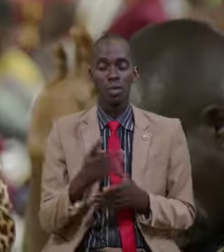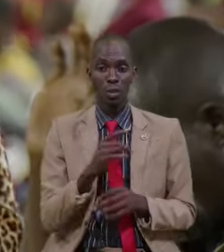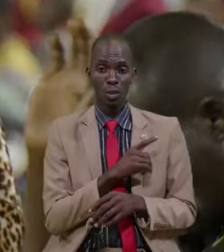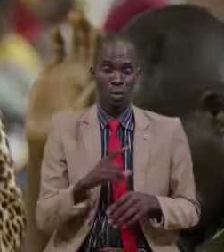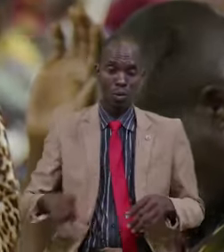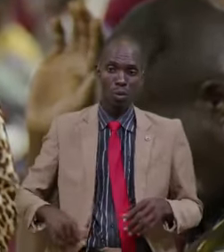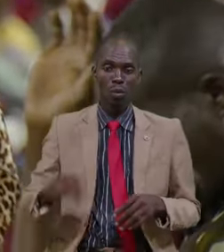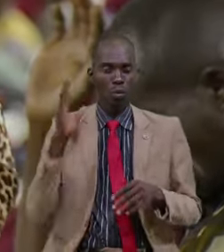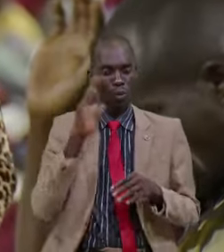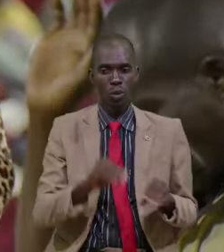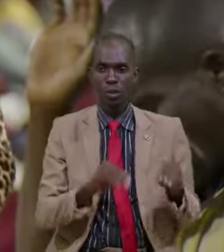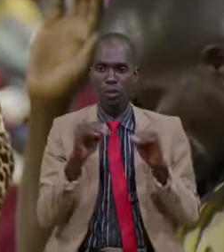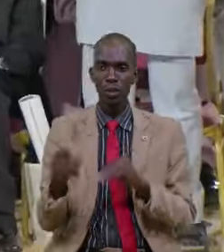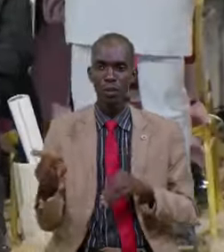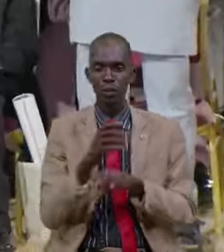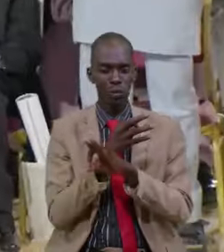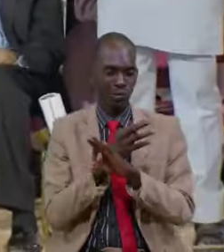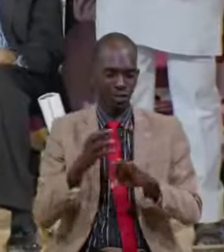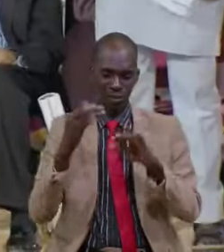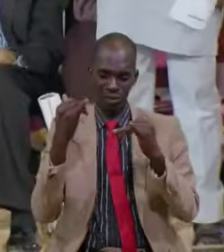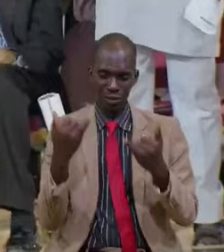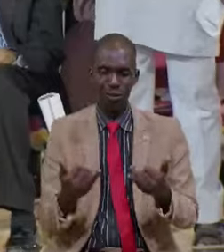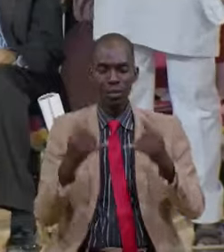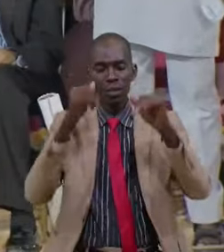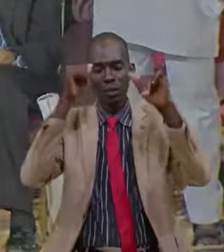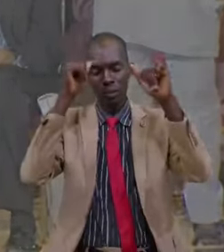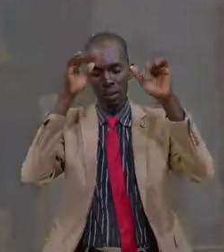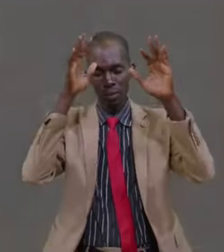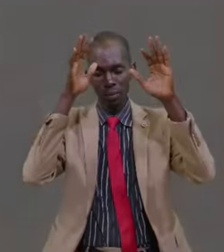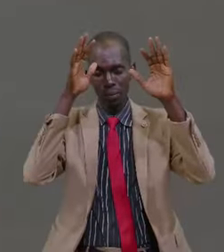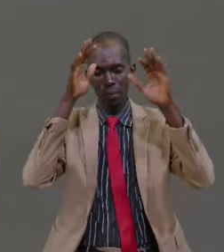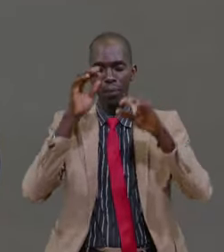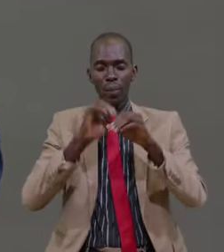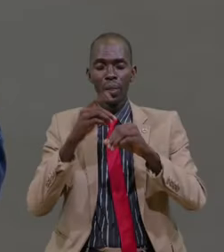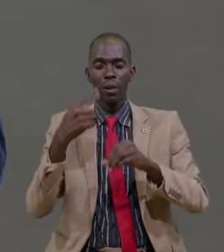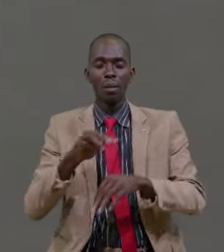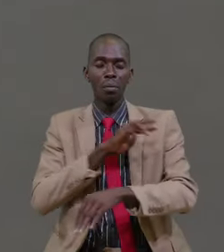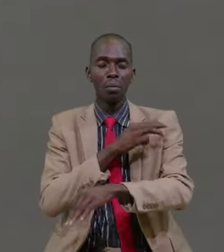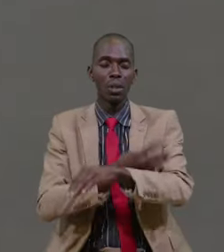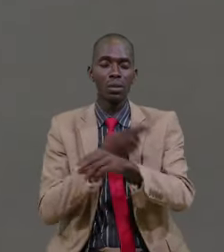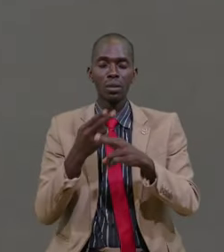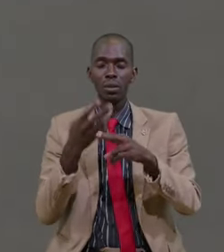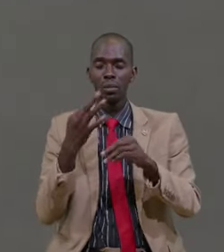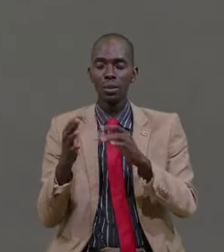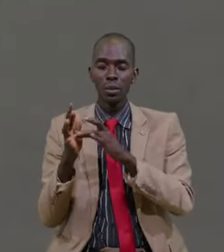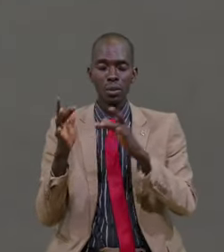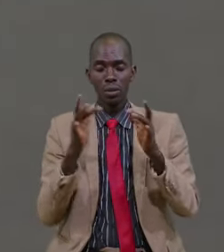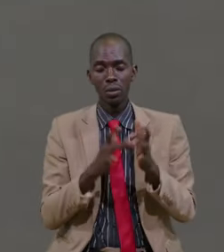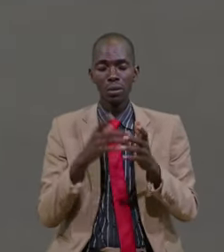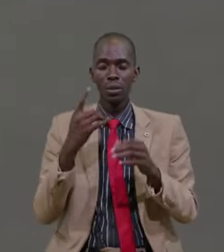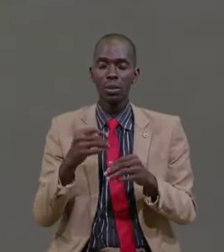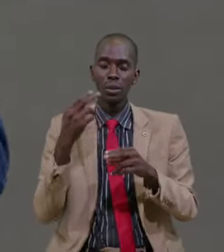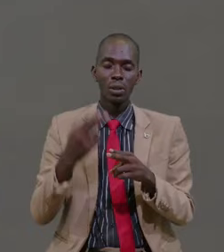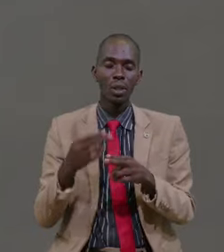set you free right now. Father, in the mighty name of Jesus, the name that has